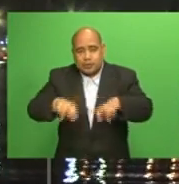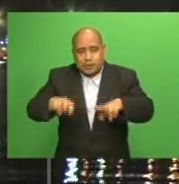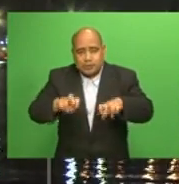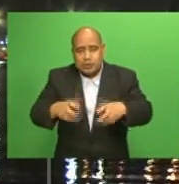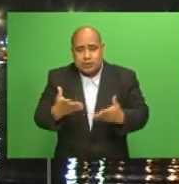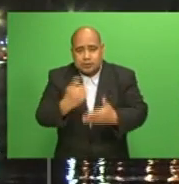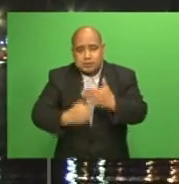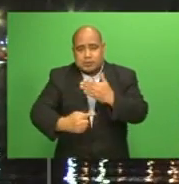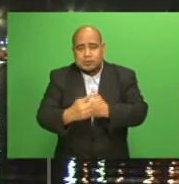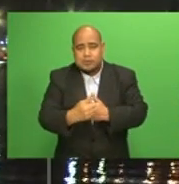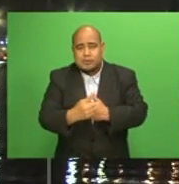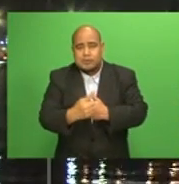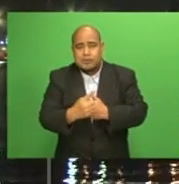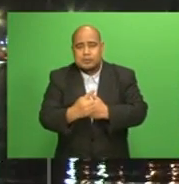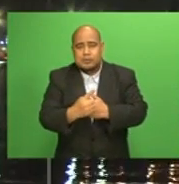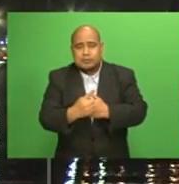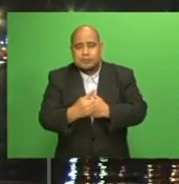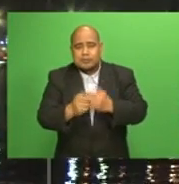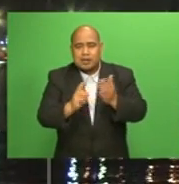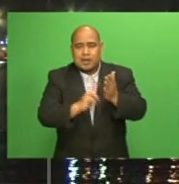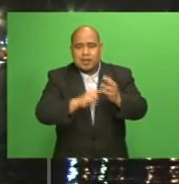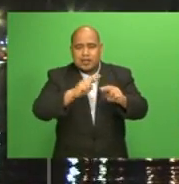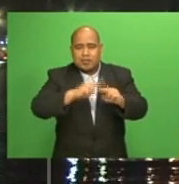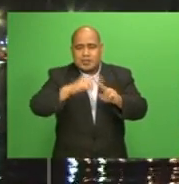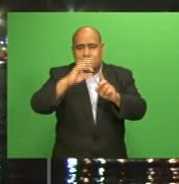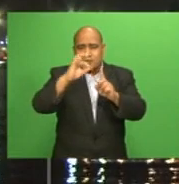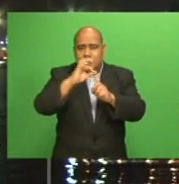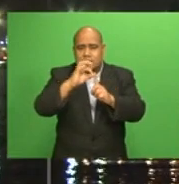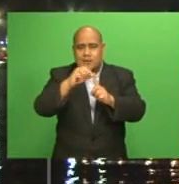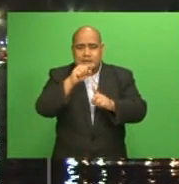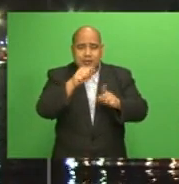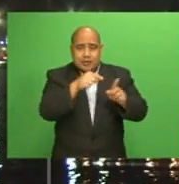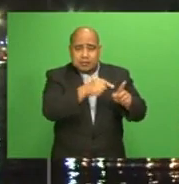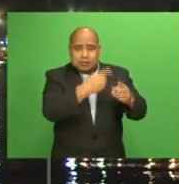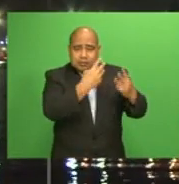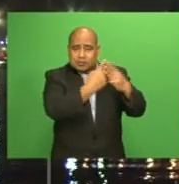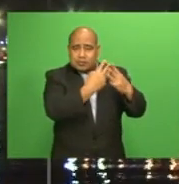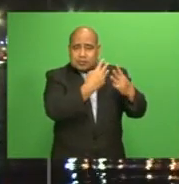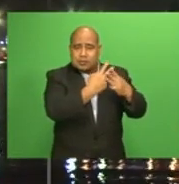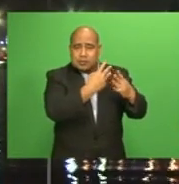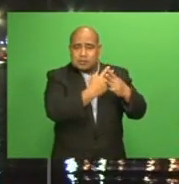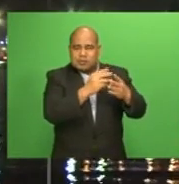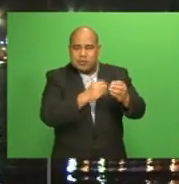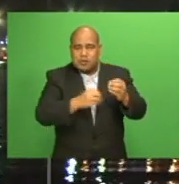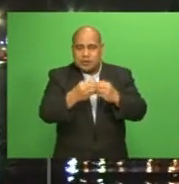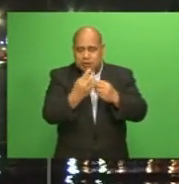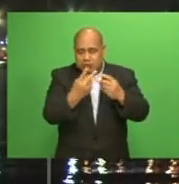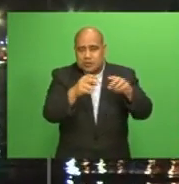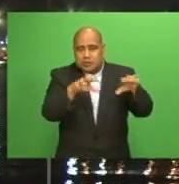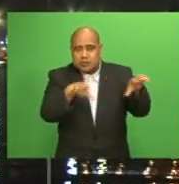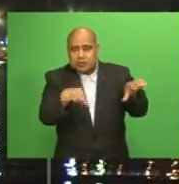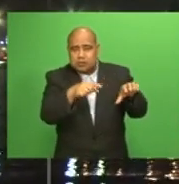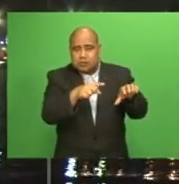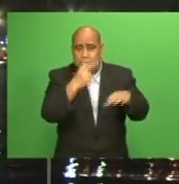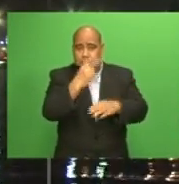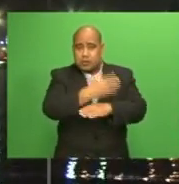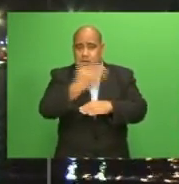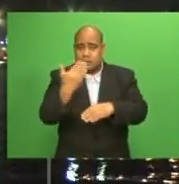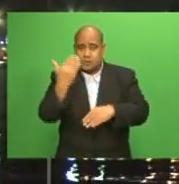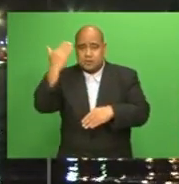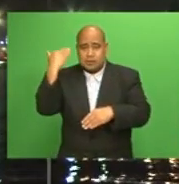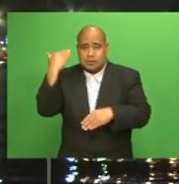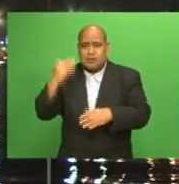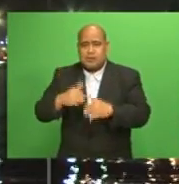National Federation Party and the suspended SEDELPA headquarters 2 days ago continues, the parties are now saying more on the